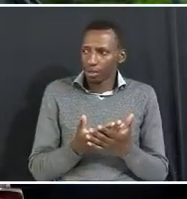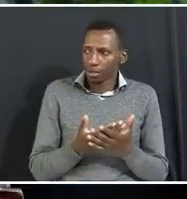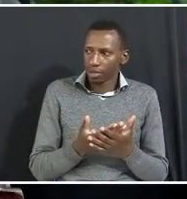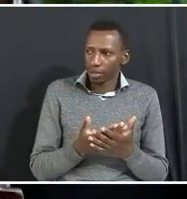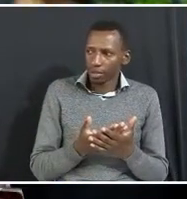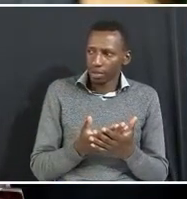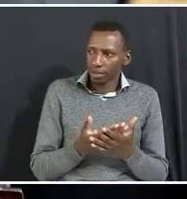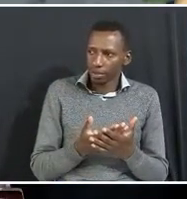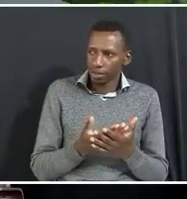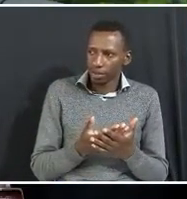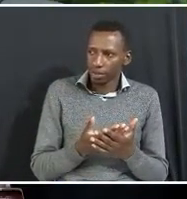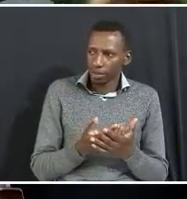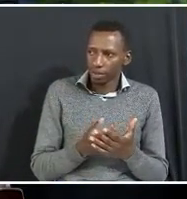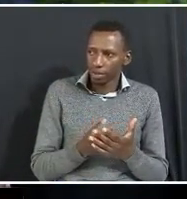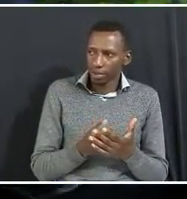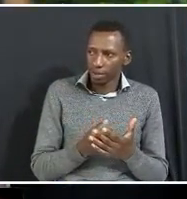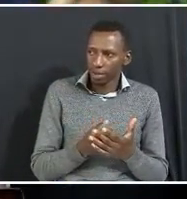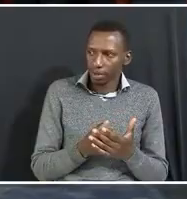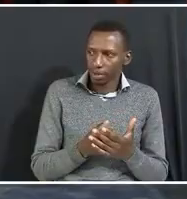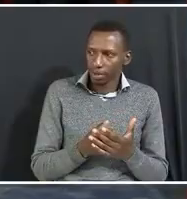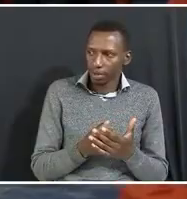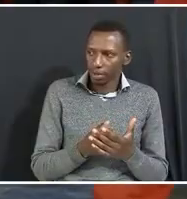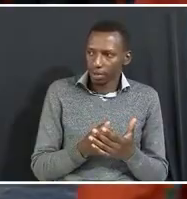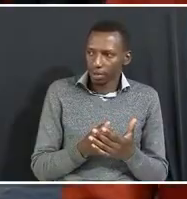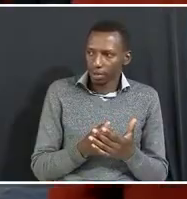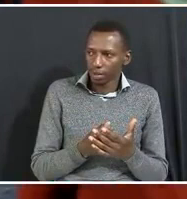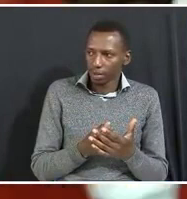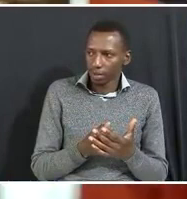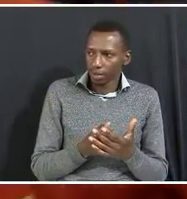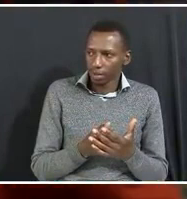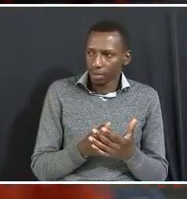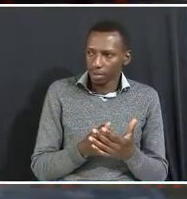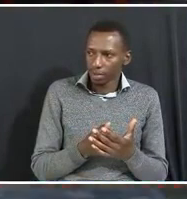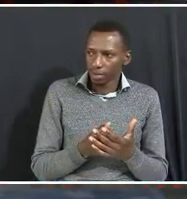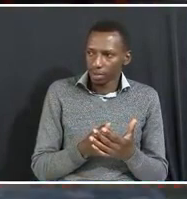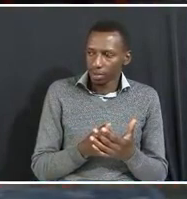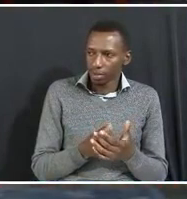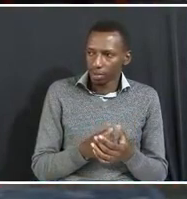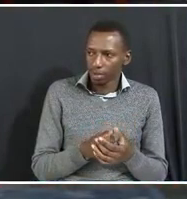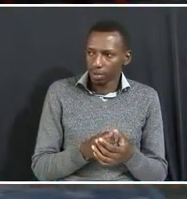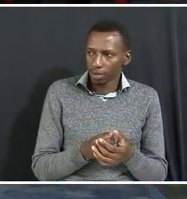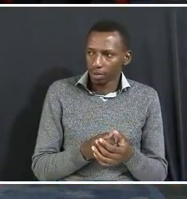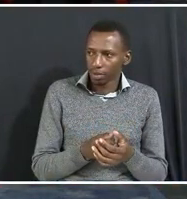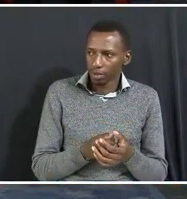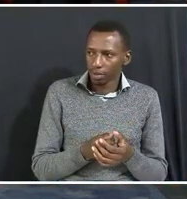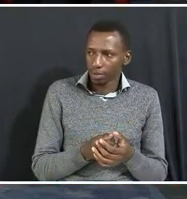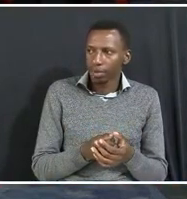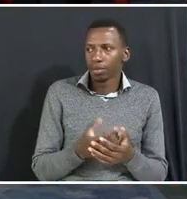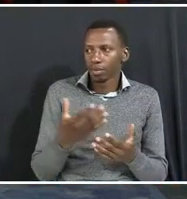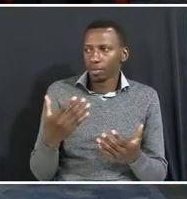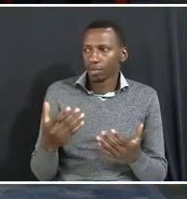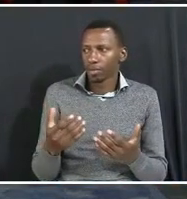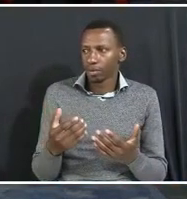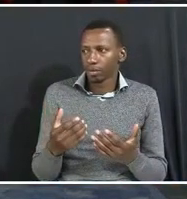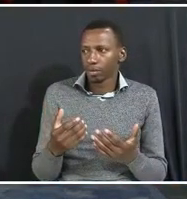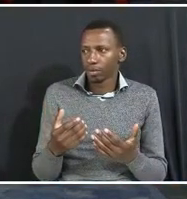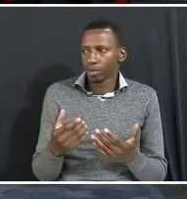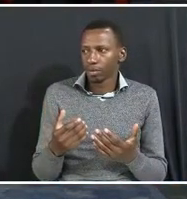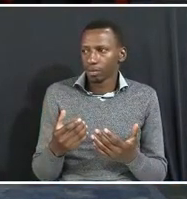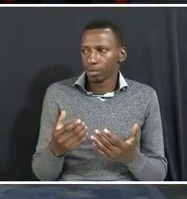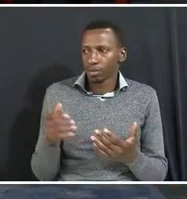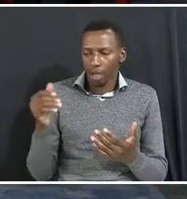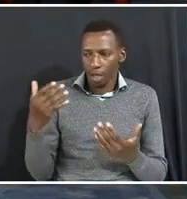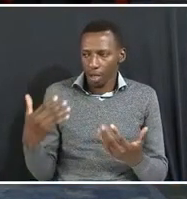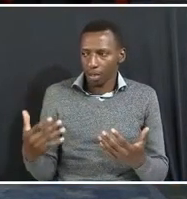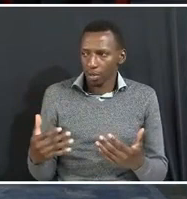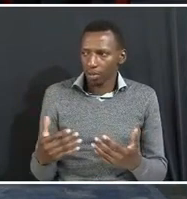church. Madam Martha, do you agree with him that when going out is the domain of the